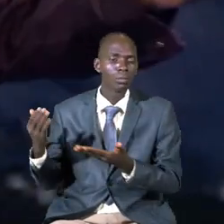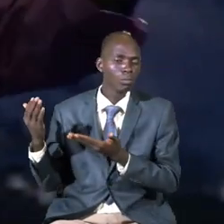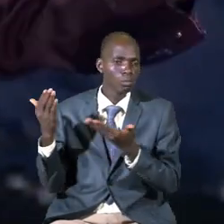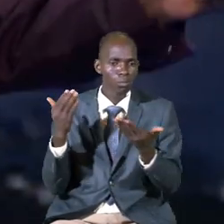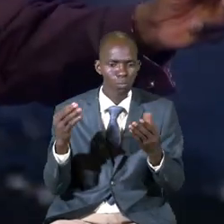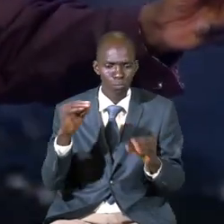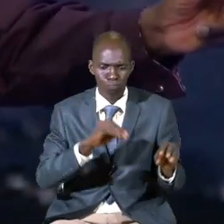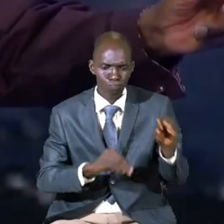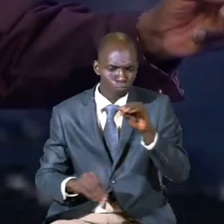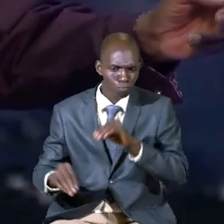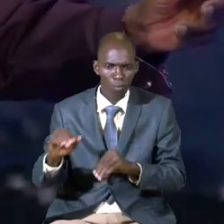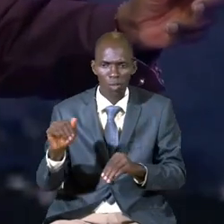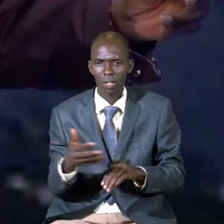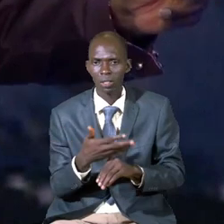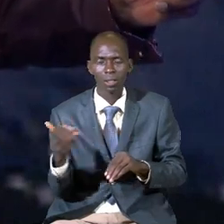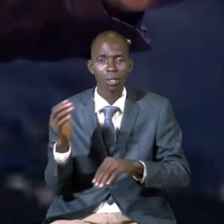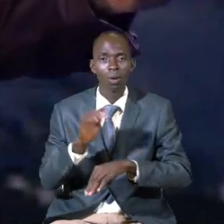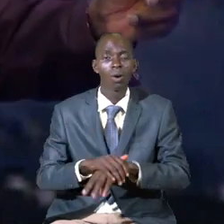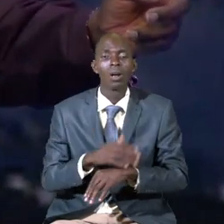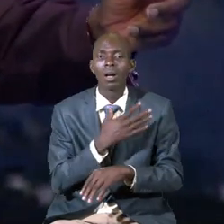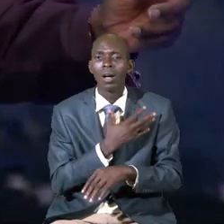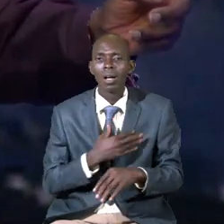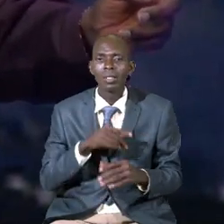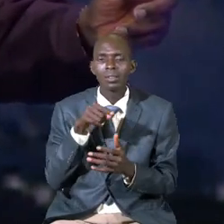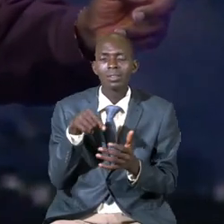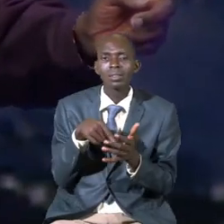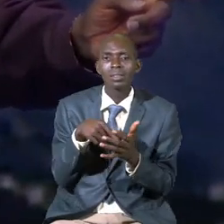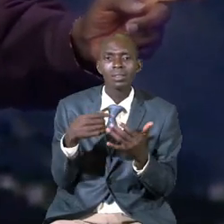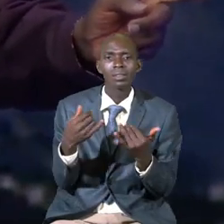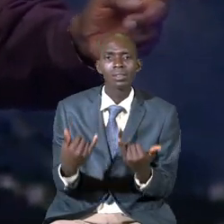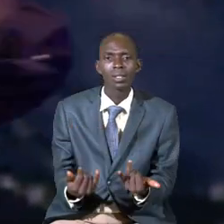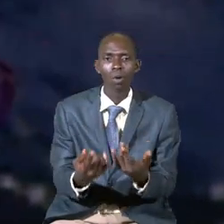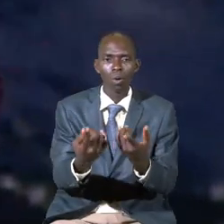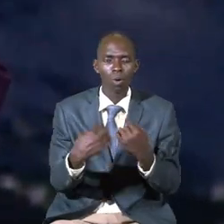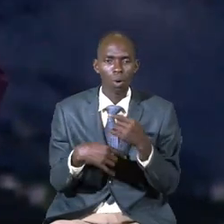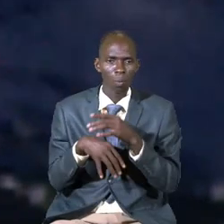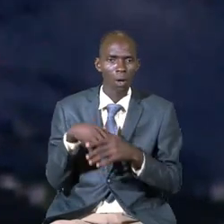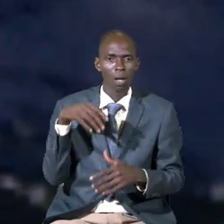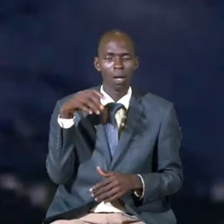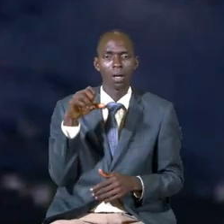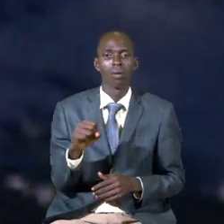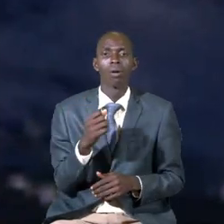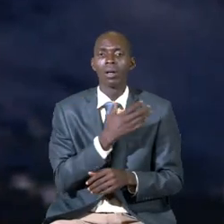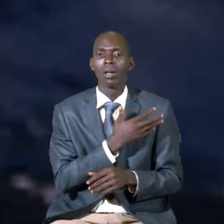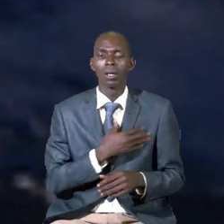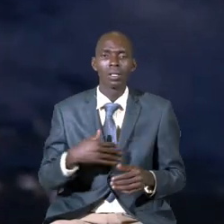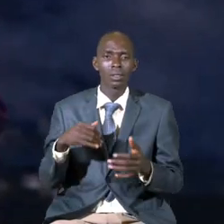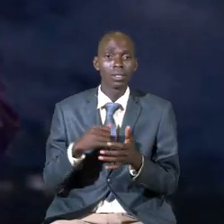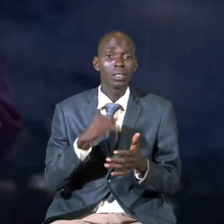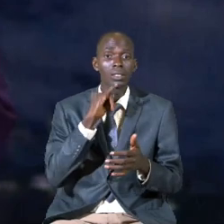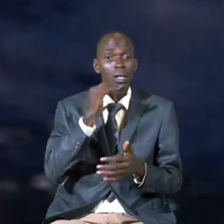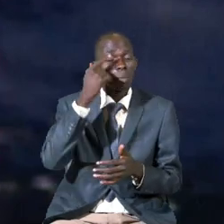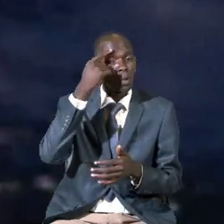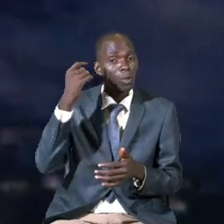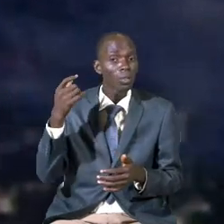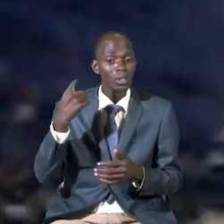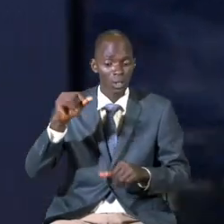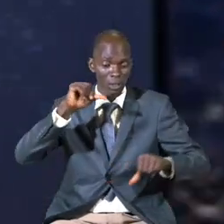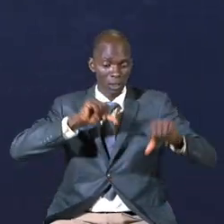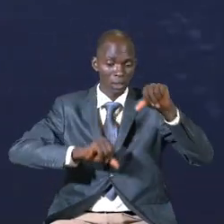the theory wrong and this now comes forth and it's because the scientists are